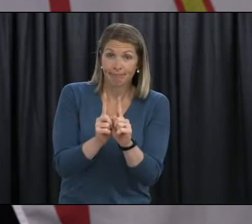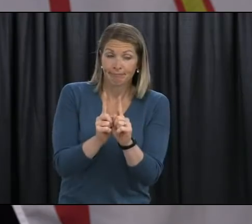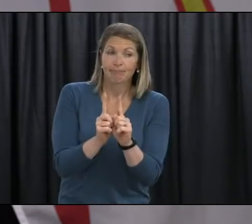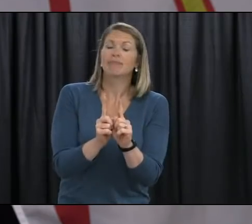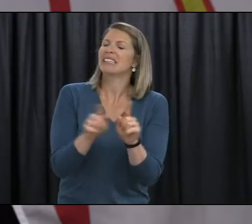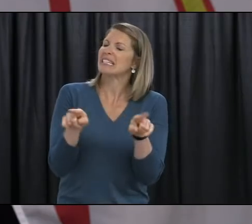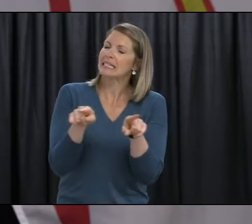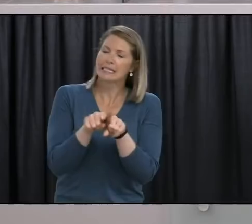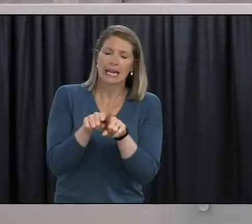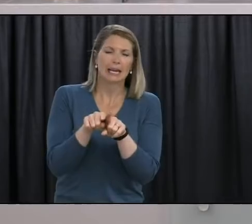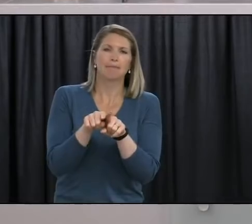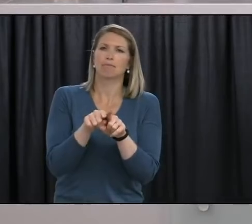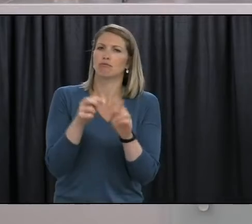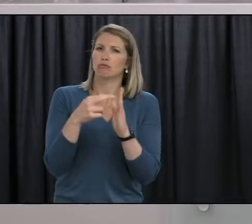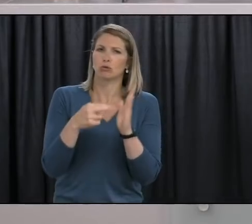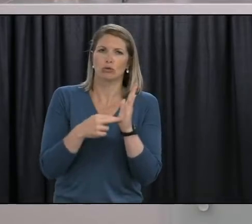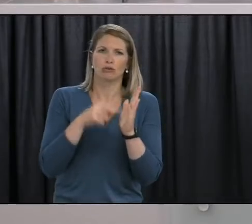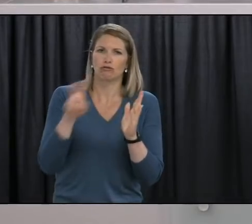in Canada.